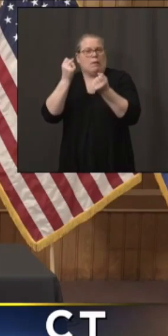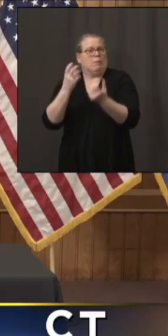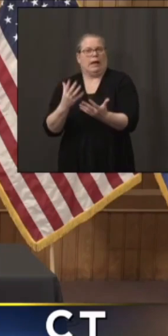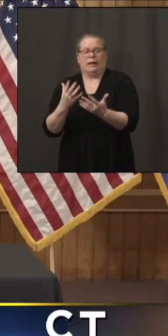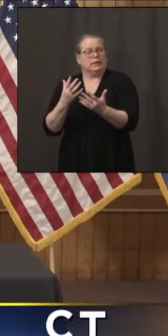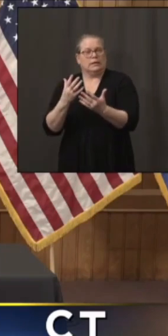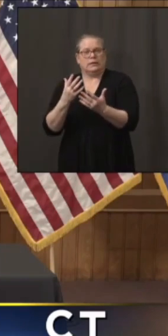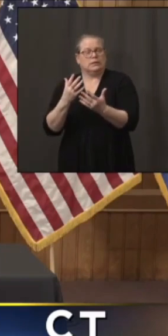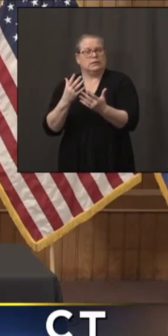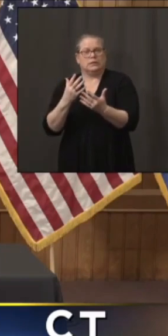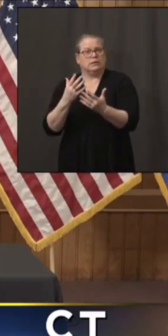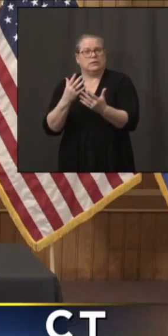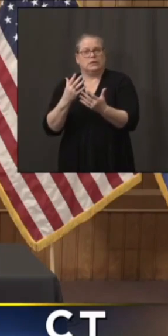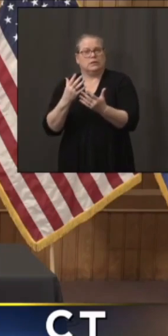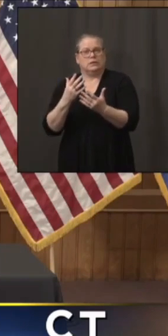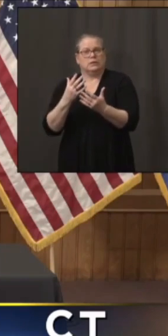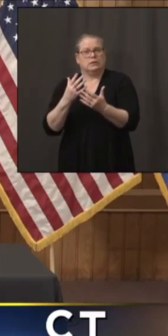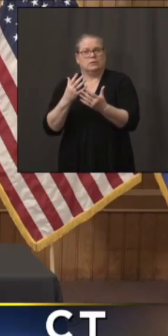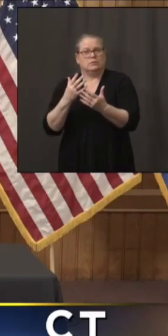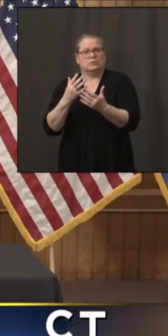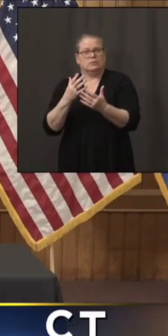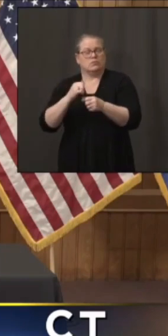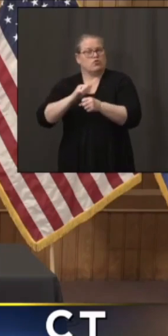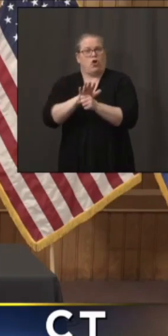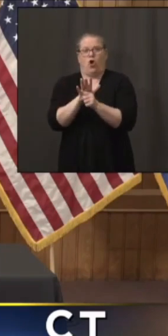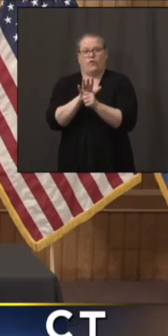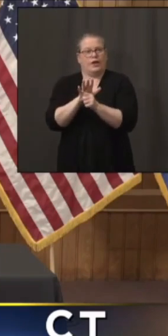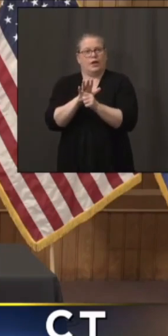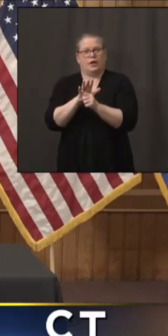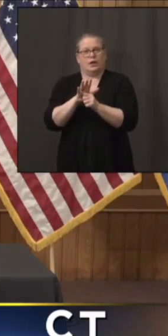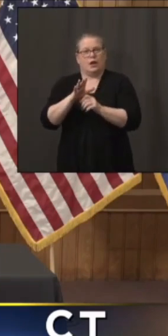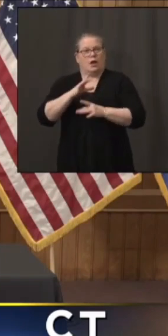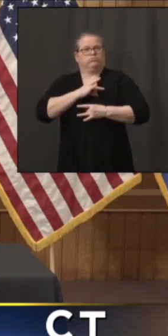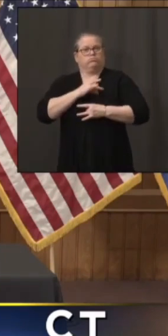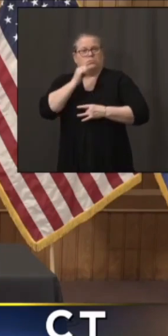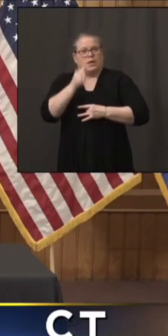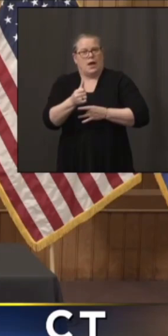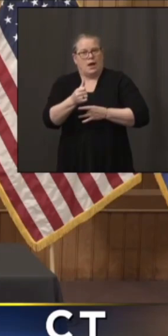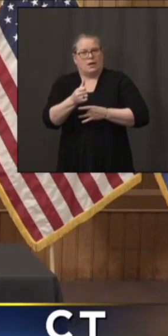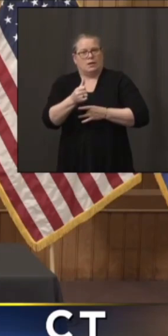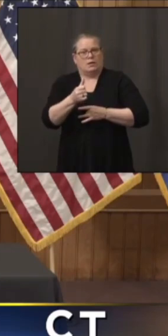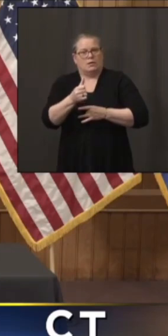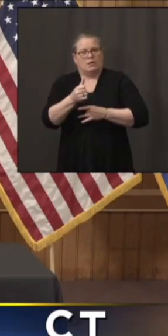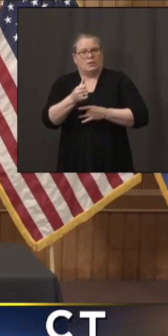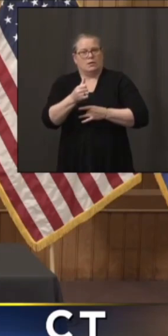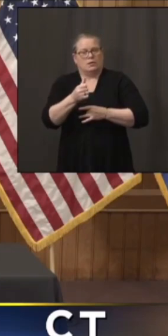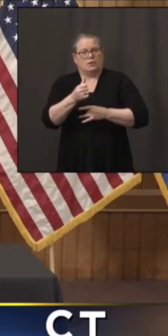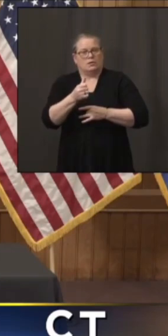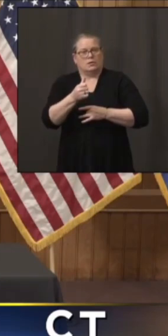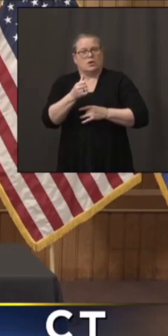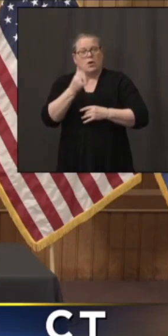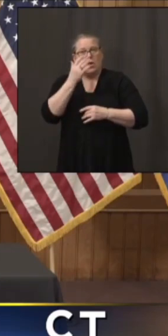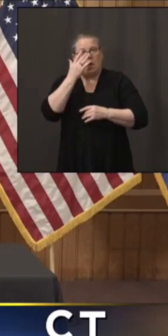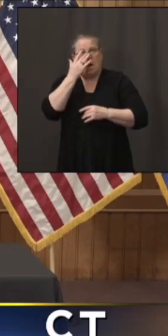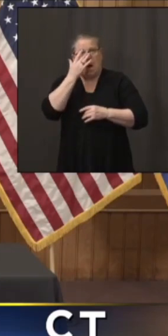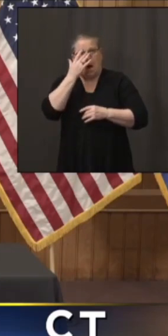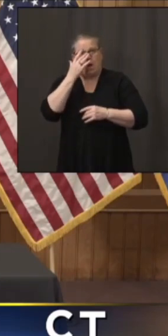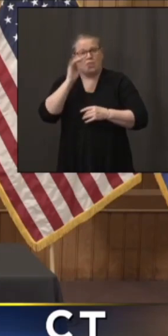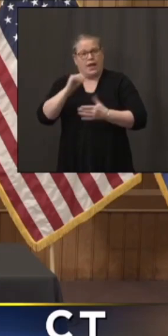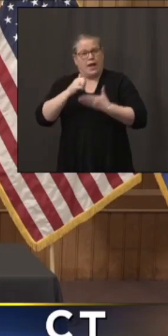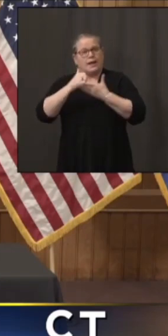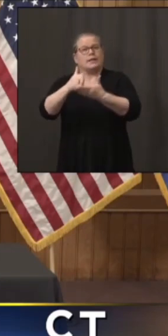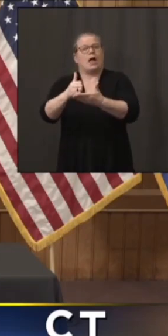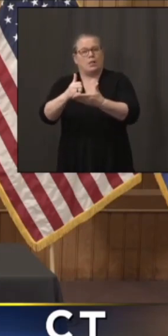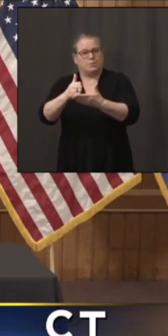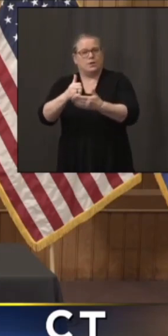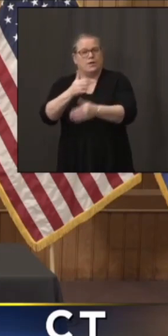been coming down with COVID. So with that being diminished a little bit, it's helped get out vaccinations